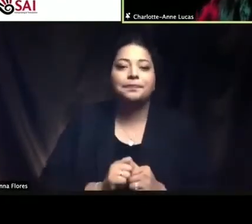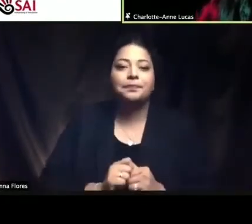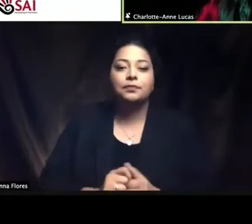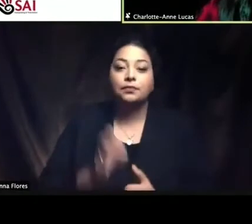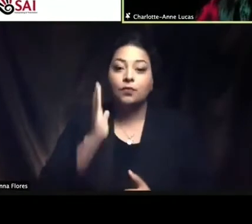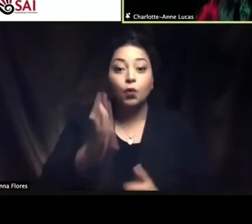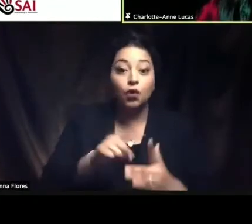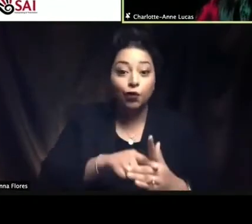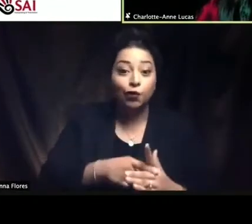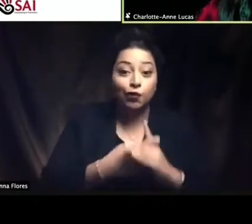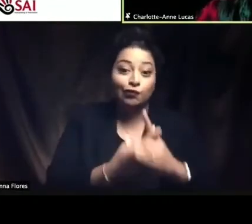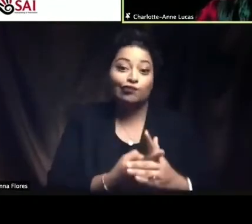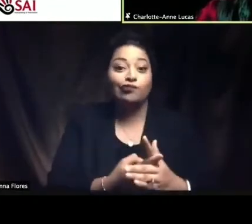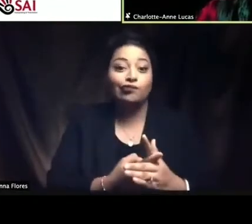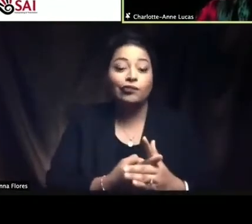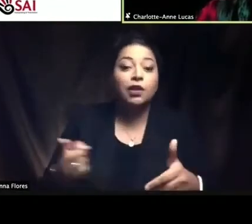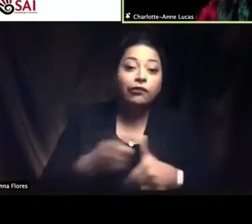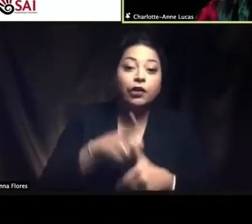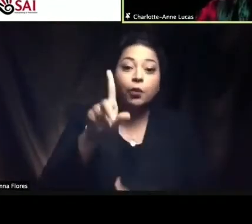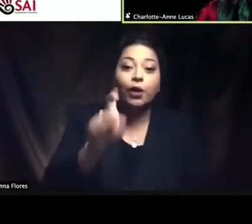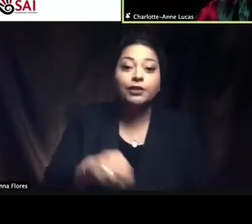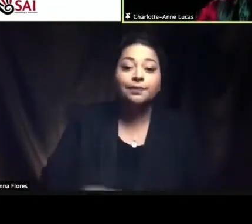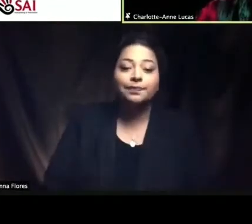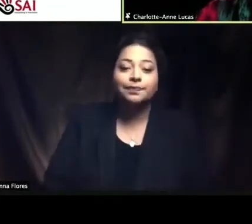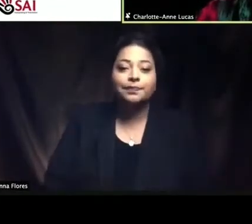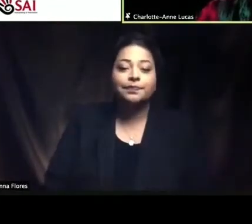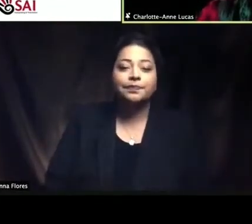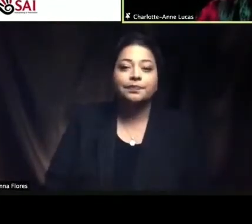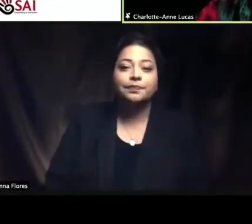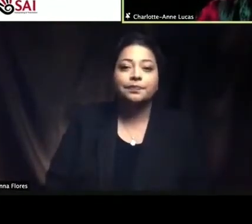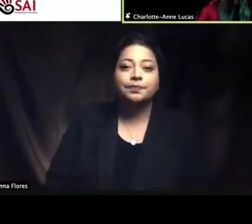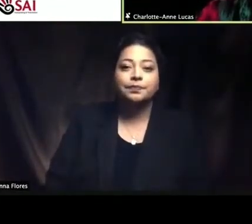start out the first question.